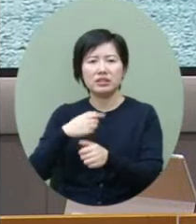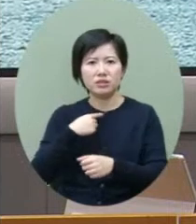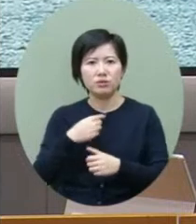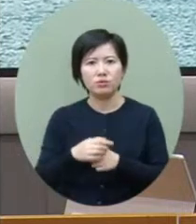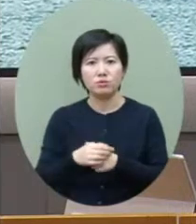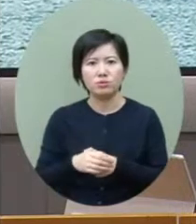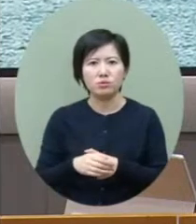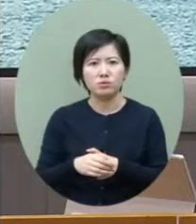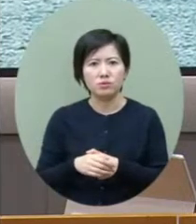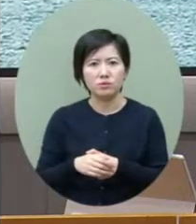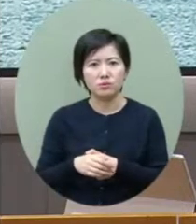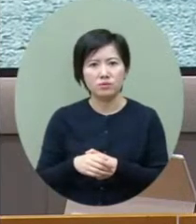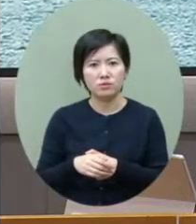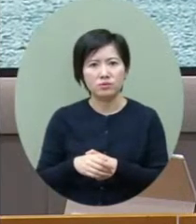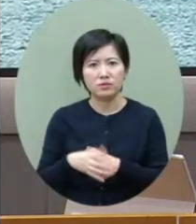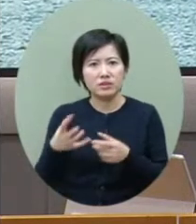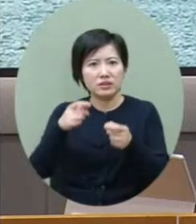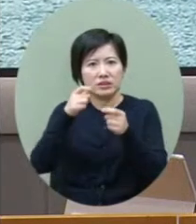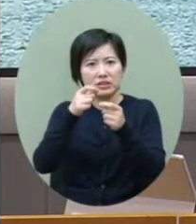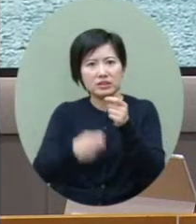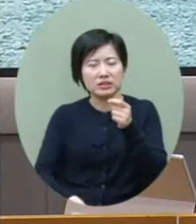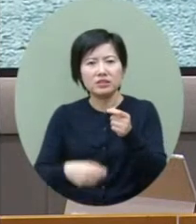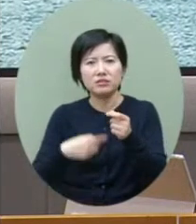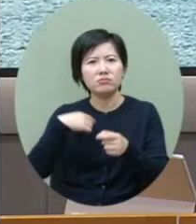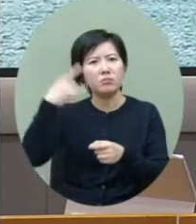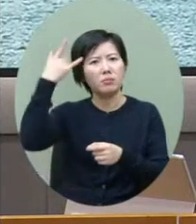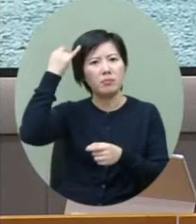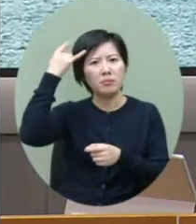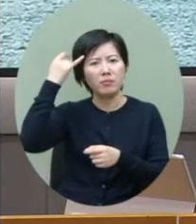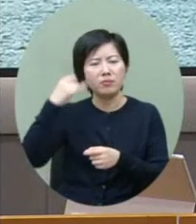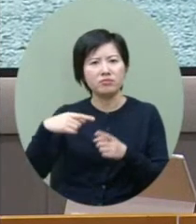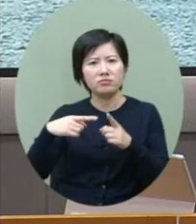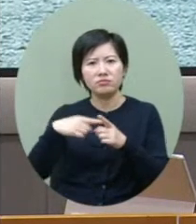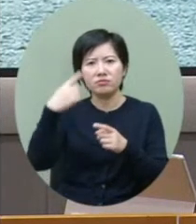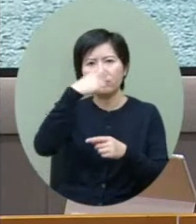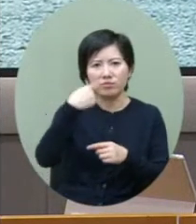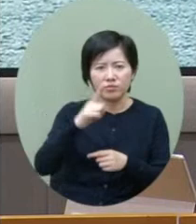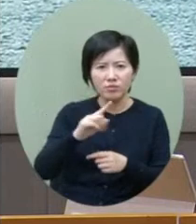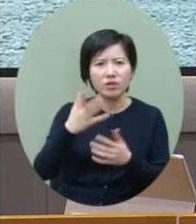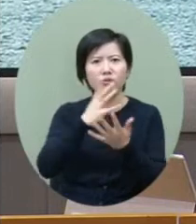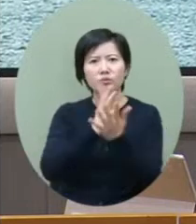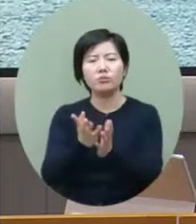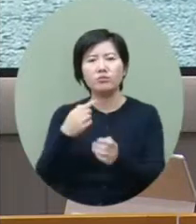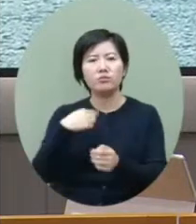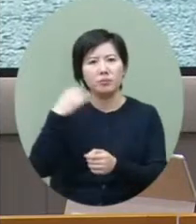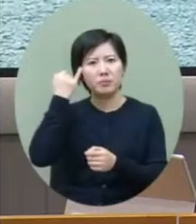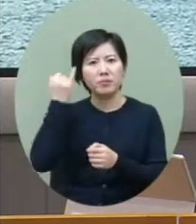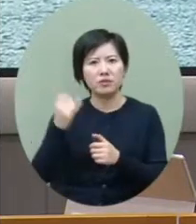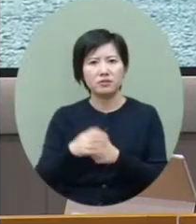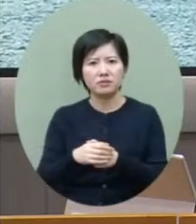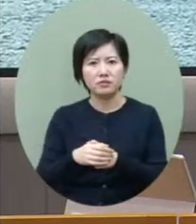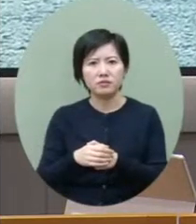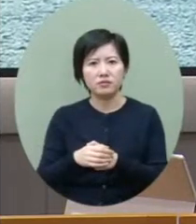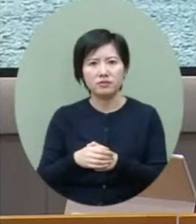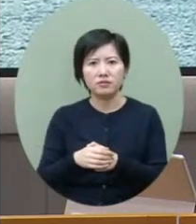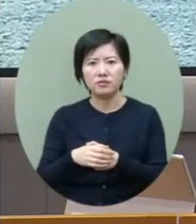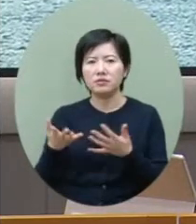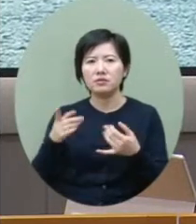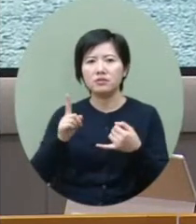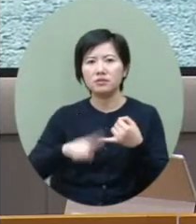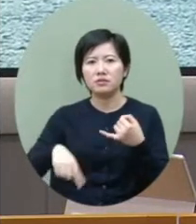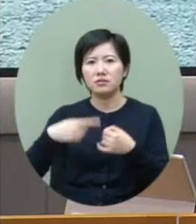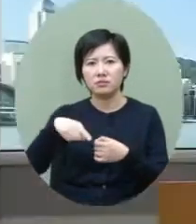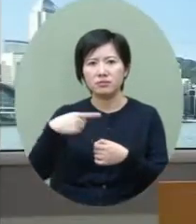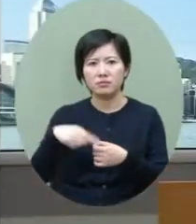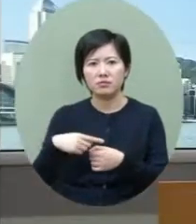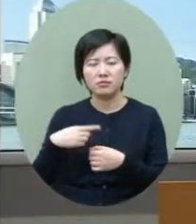immediately because they're under a compulsory testing notice. I am not sure who these people were. We'll take